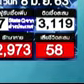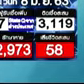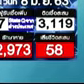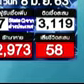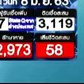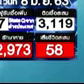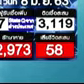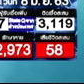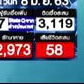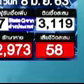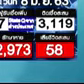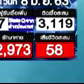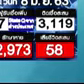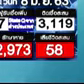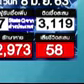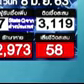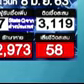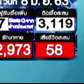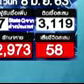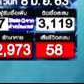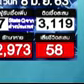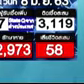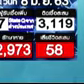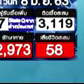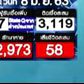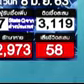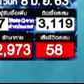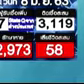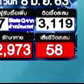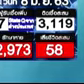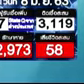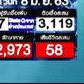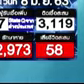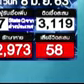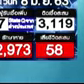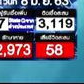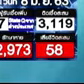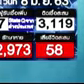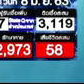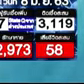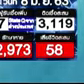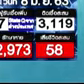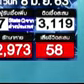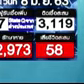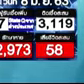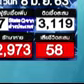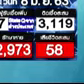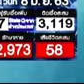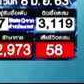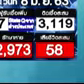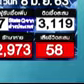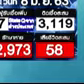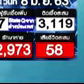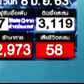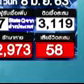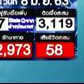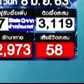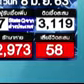when entry permission is approved, a booking of the alternative state quarantine for 14